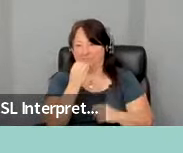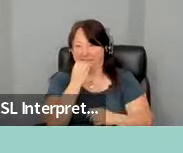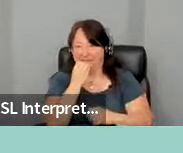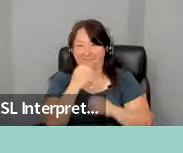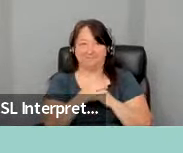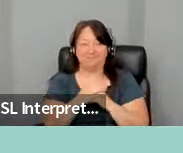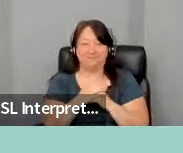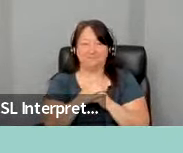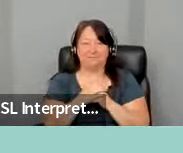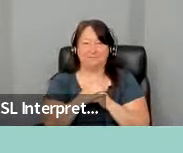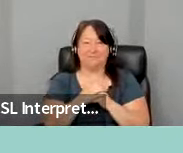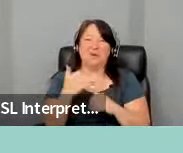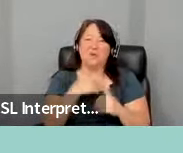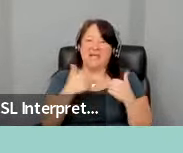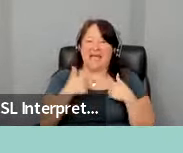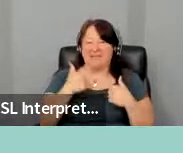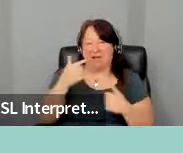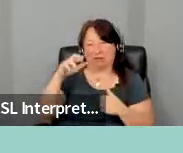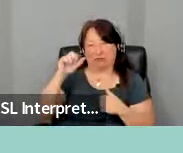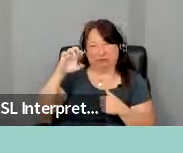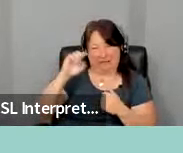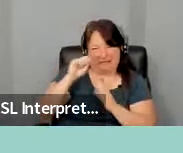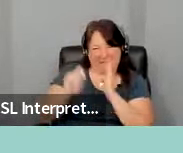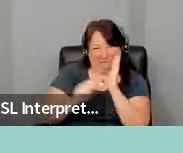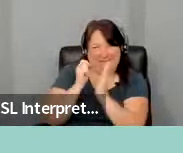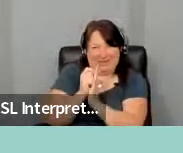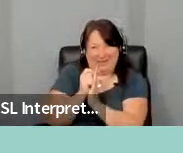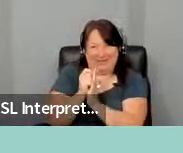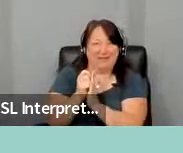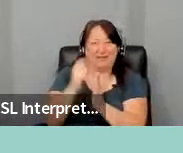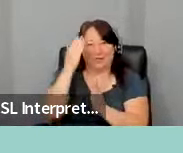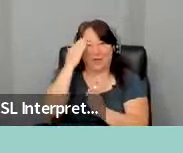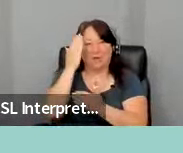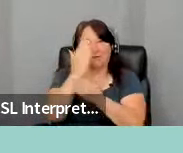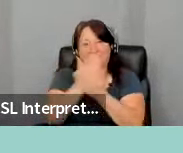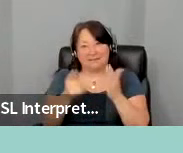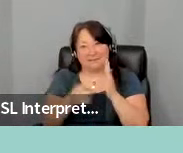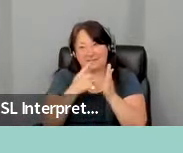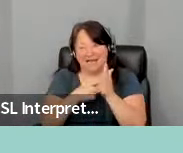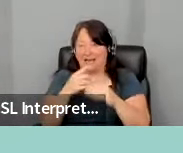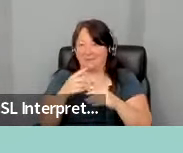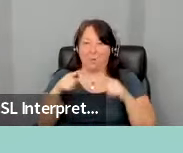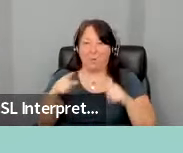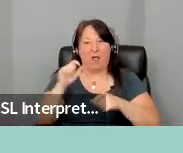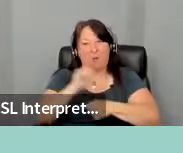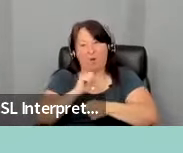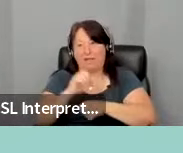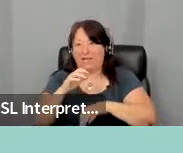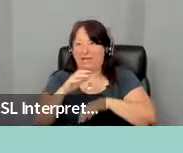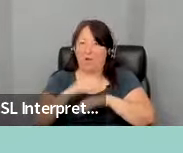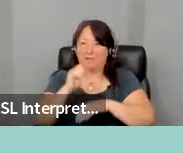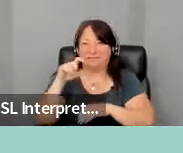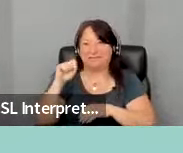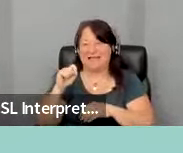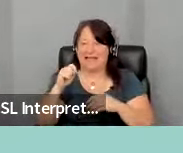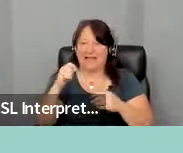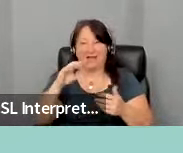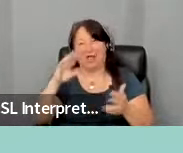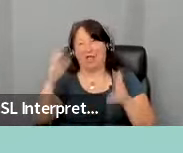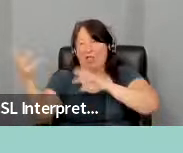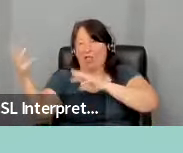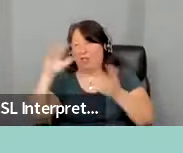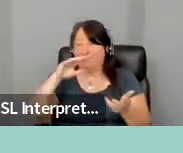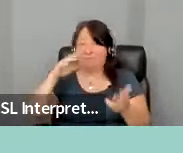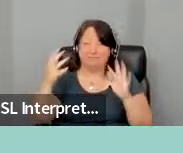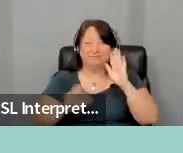There is an allowable grace period. We know, some things are unpredictable on set. You never quite know exactly what's going to happen. So there is a little bit of